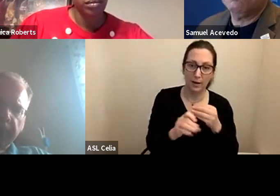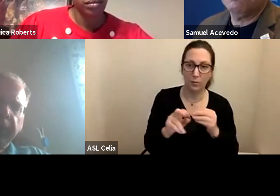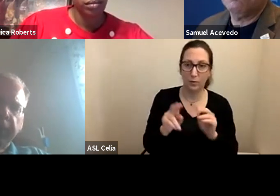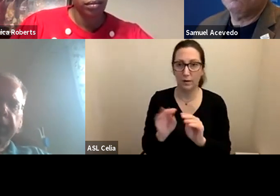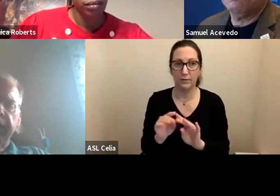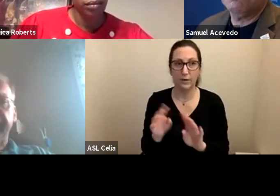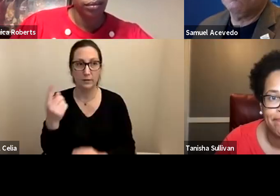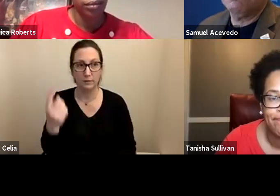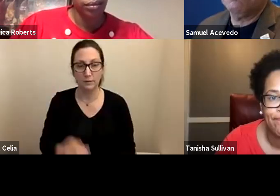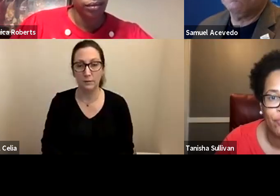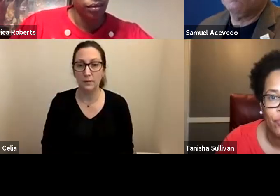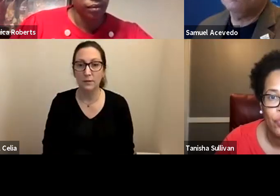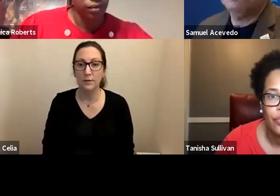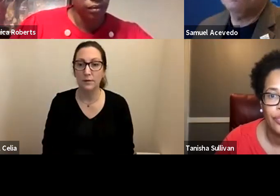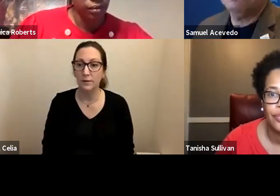clarifications.